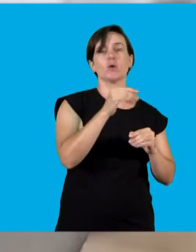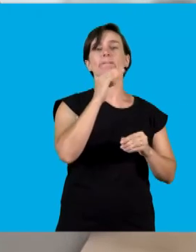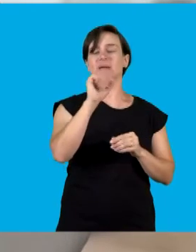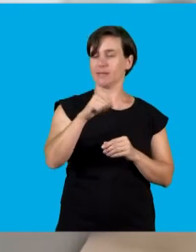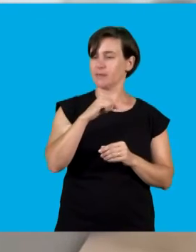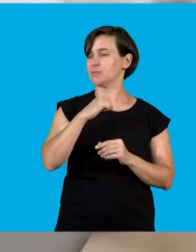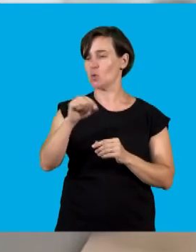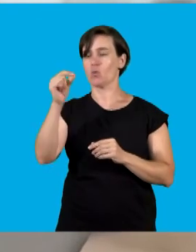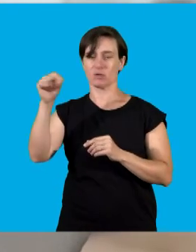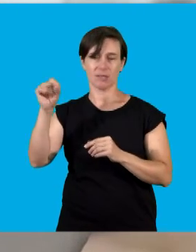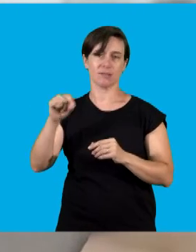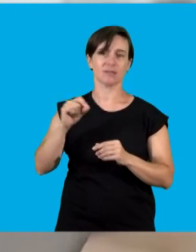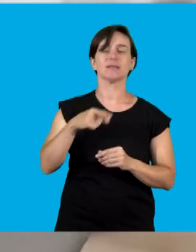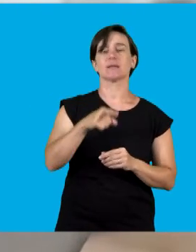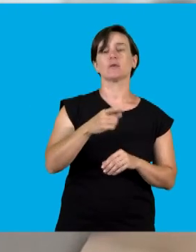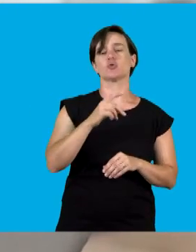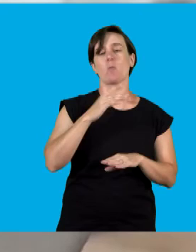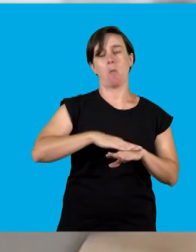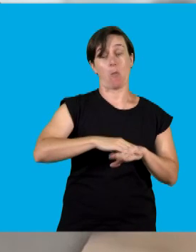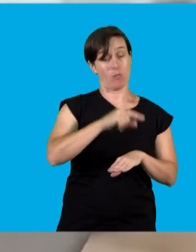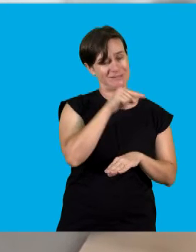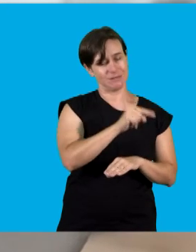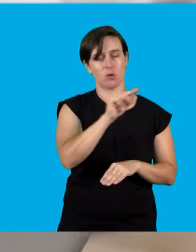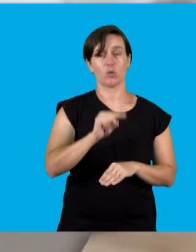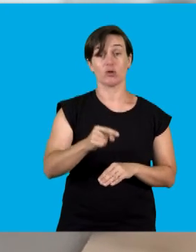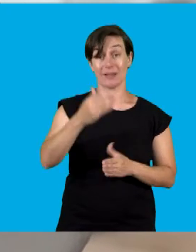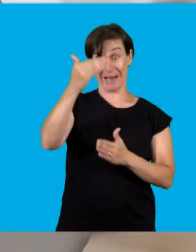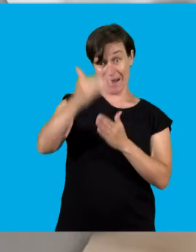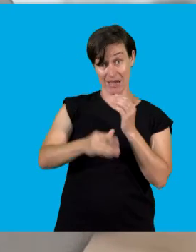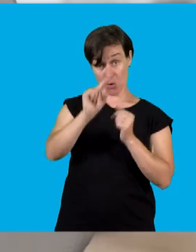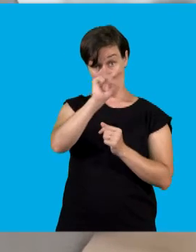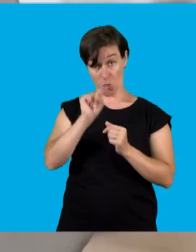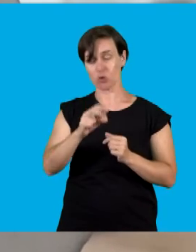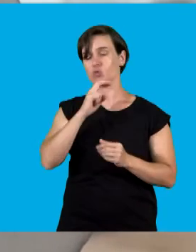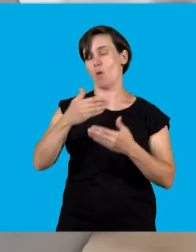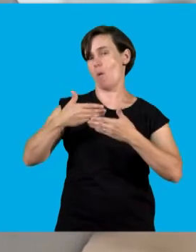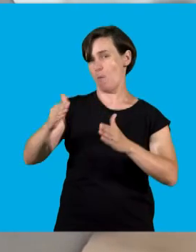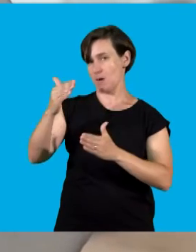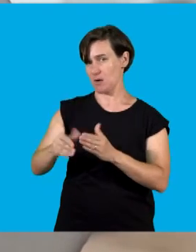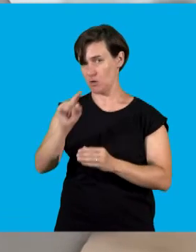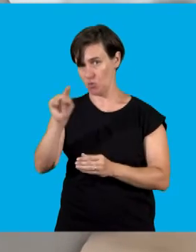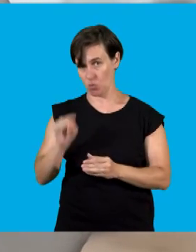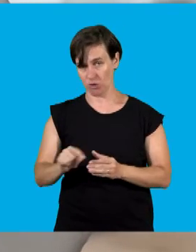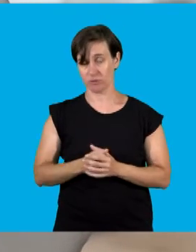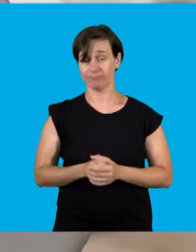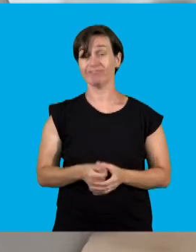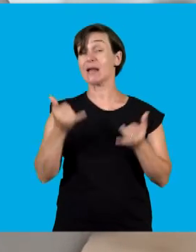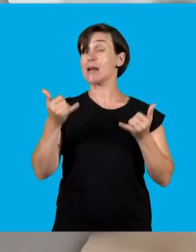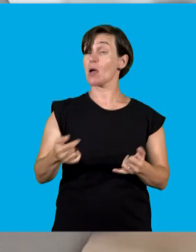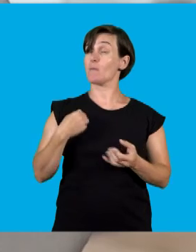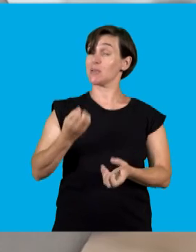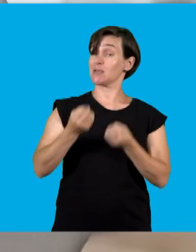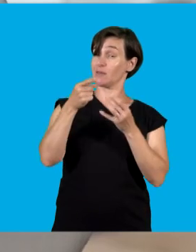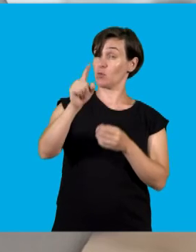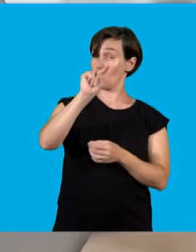questions at the end of your questionnaire or your survey. All right. As you know, I'm going to leave you with